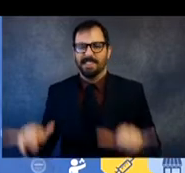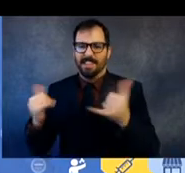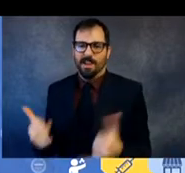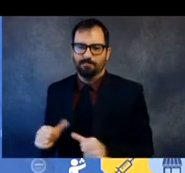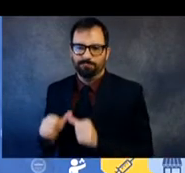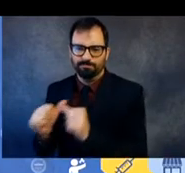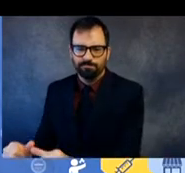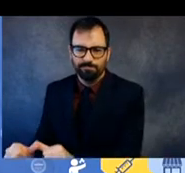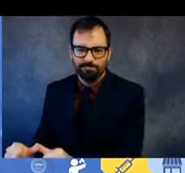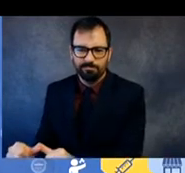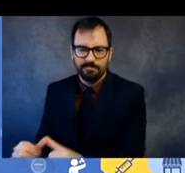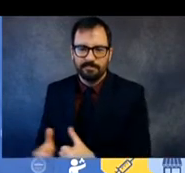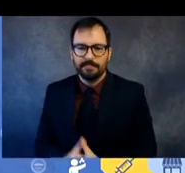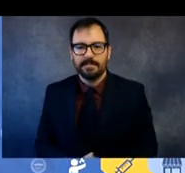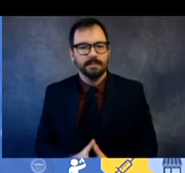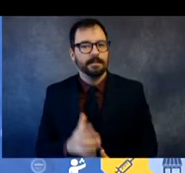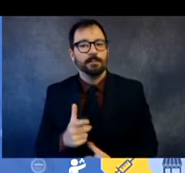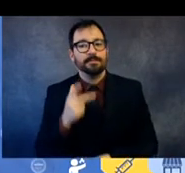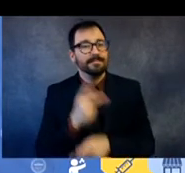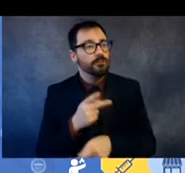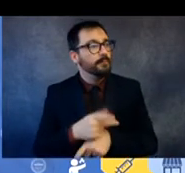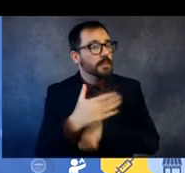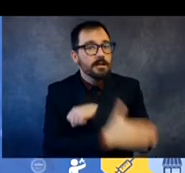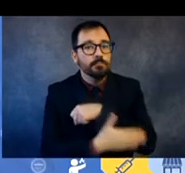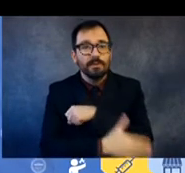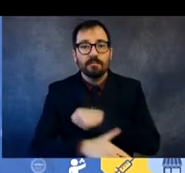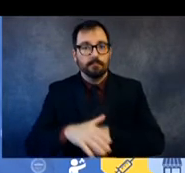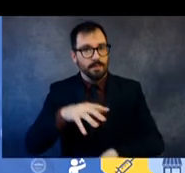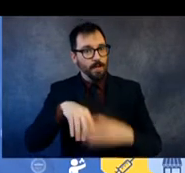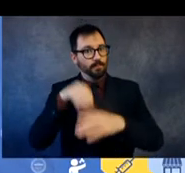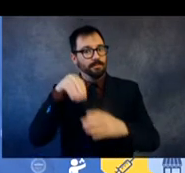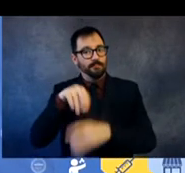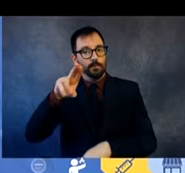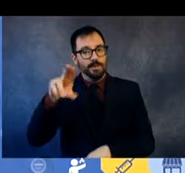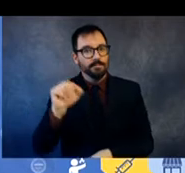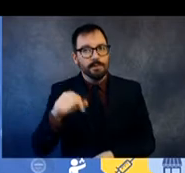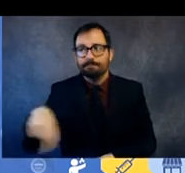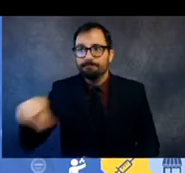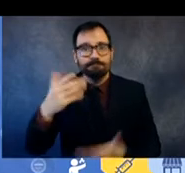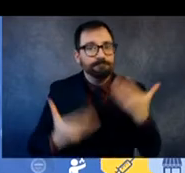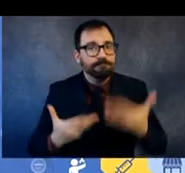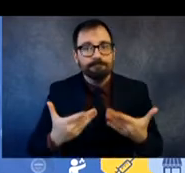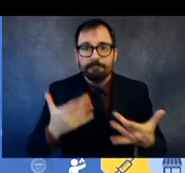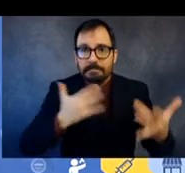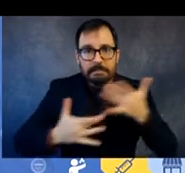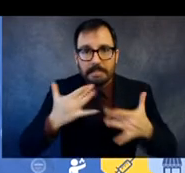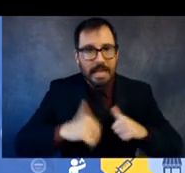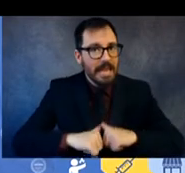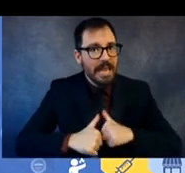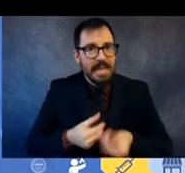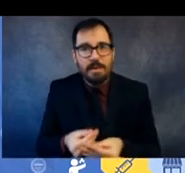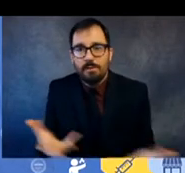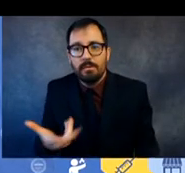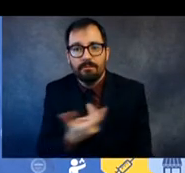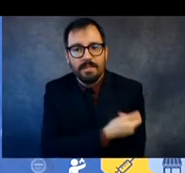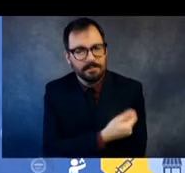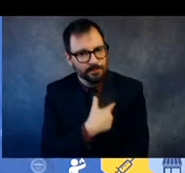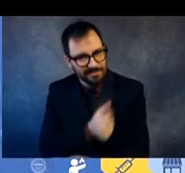try to take care of countries that don't have the infrastructure, don't have the ability to protect their own citizens.